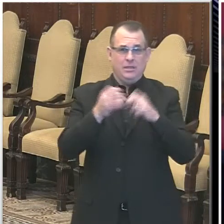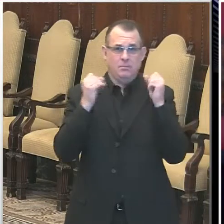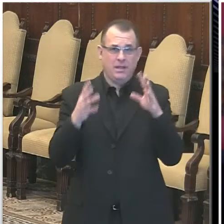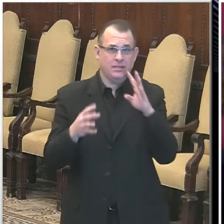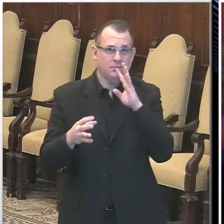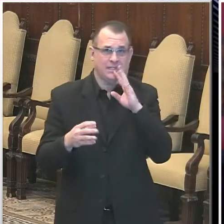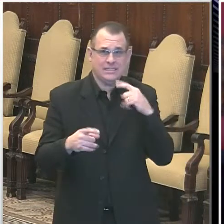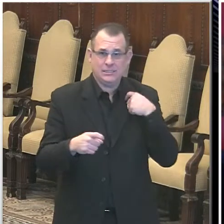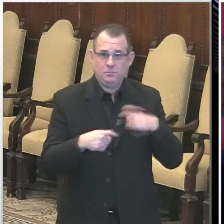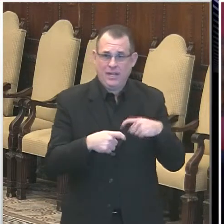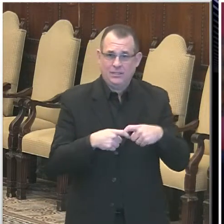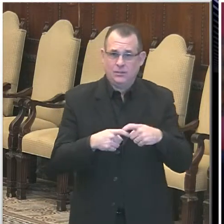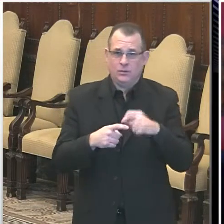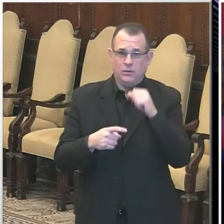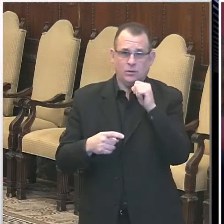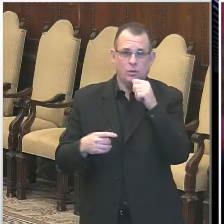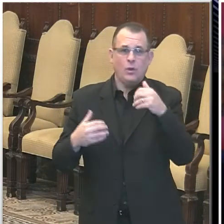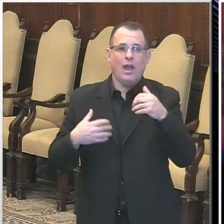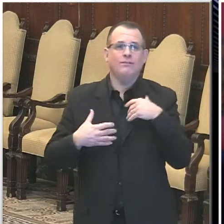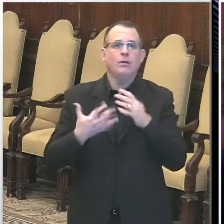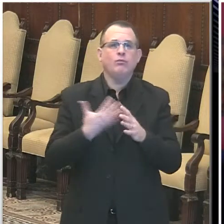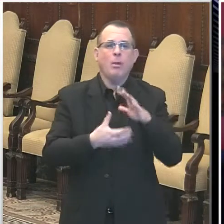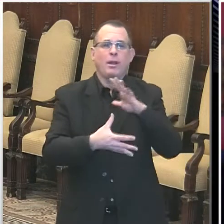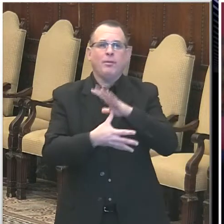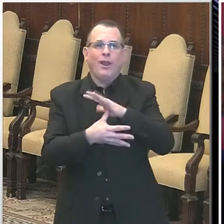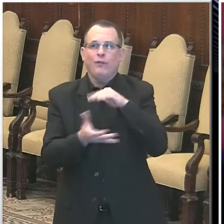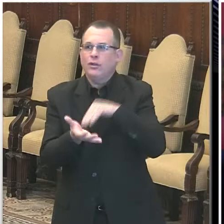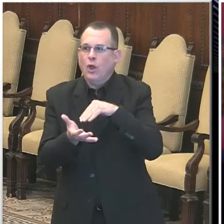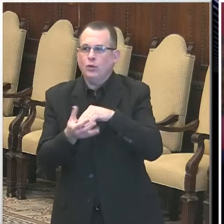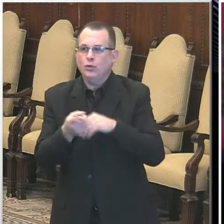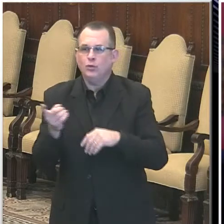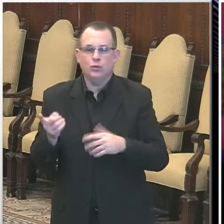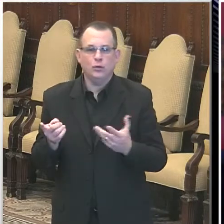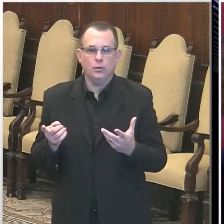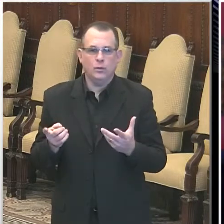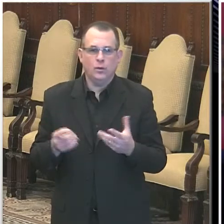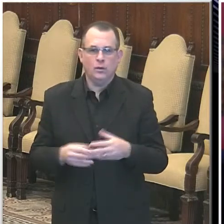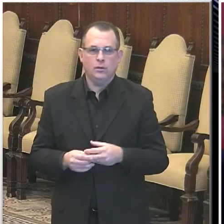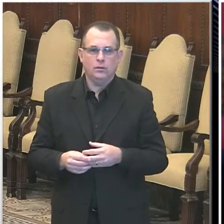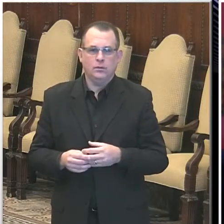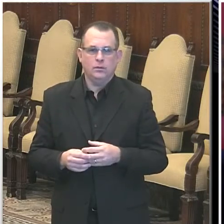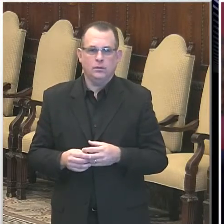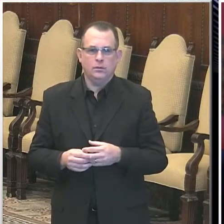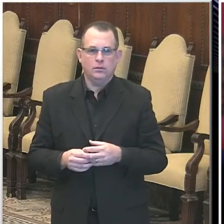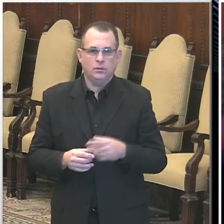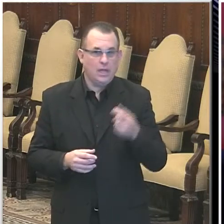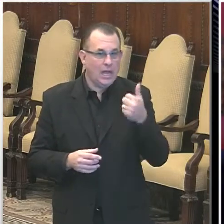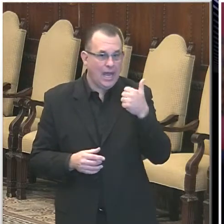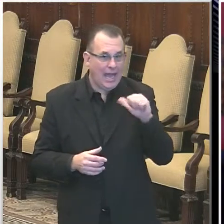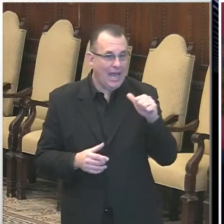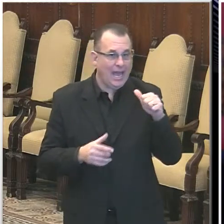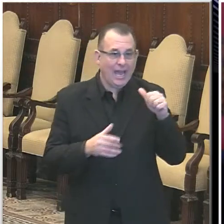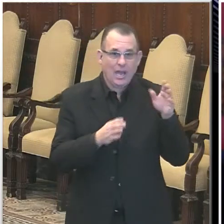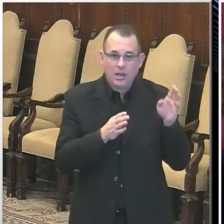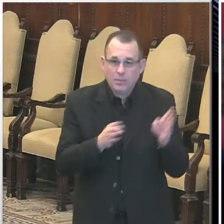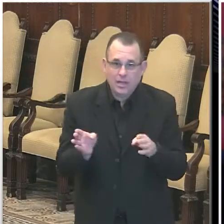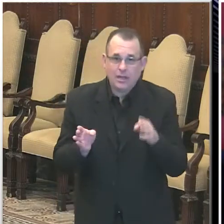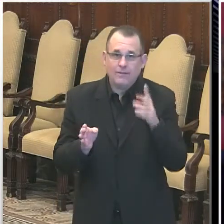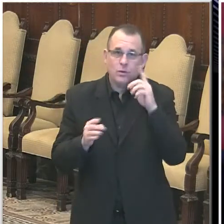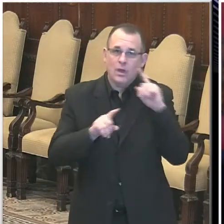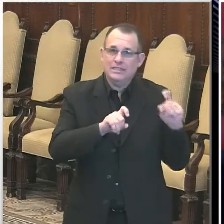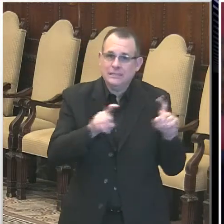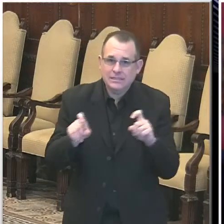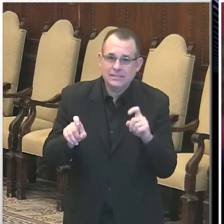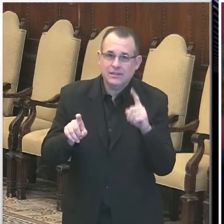care physician, this testing may be limited to that community. Is there any plans on making testing more accessible